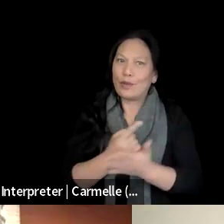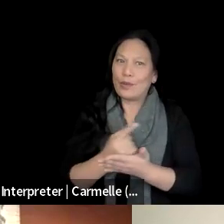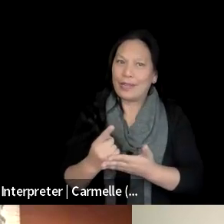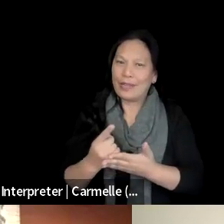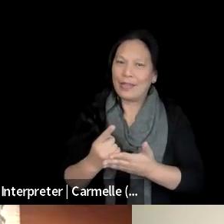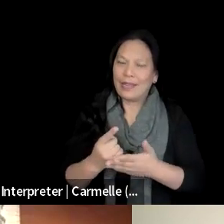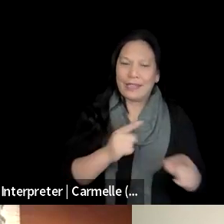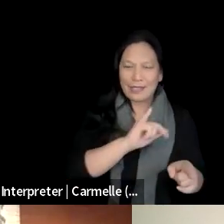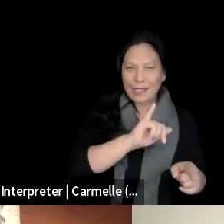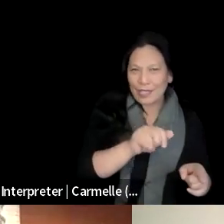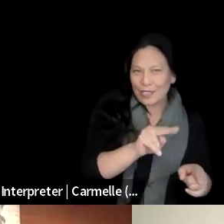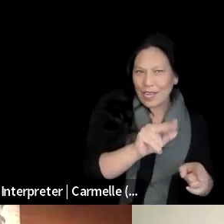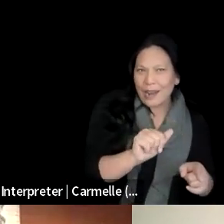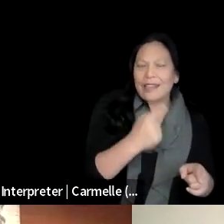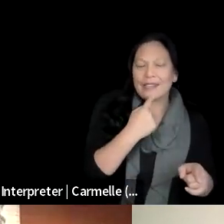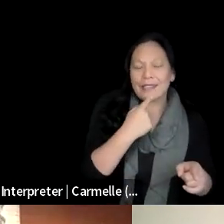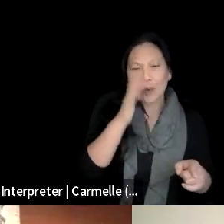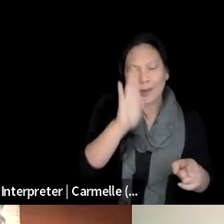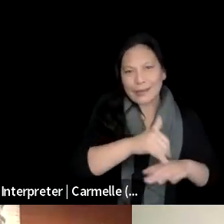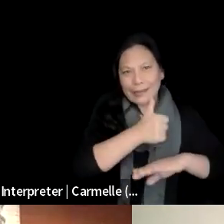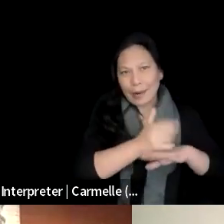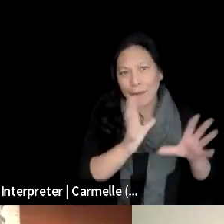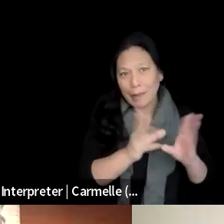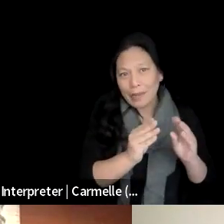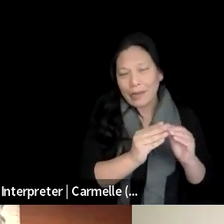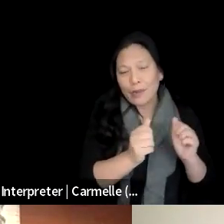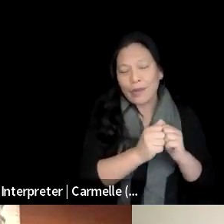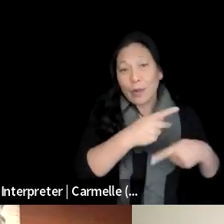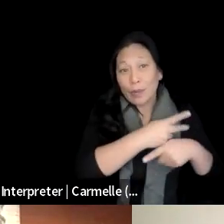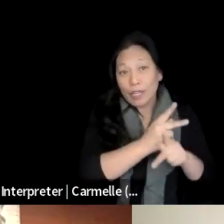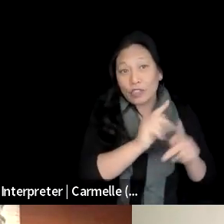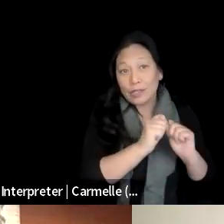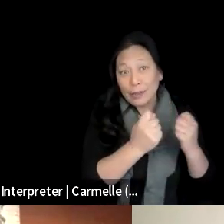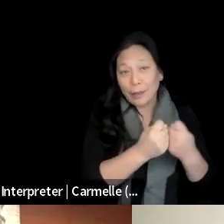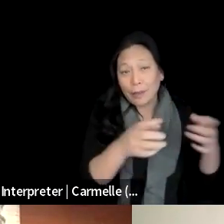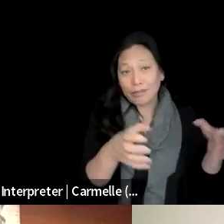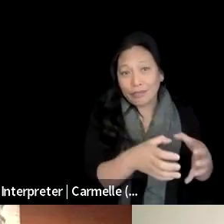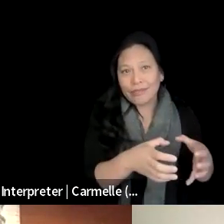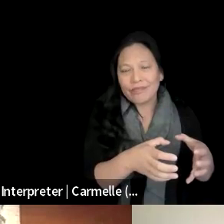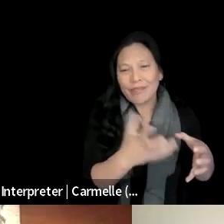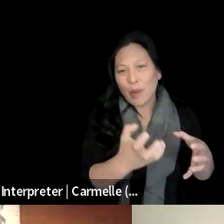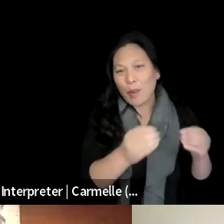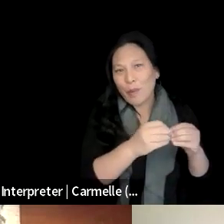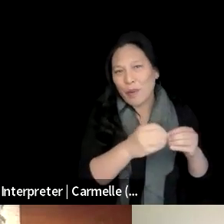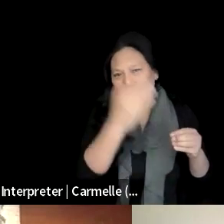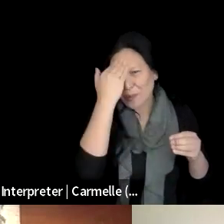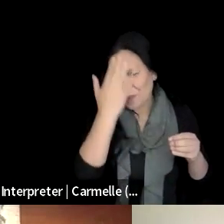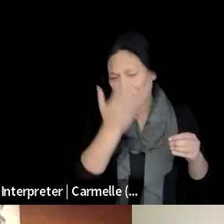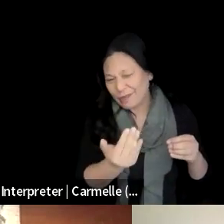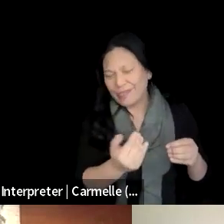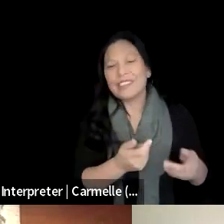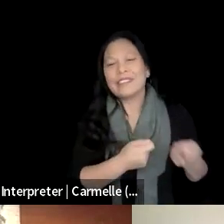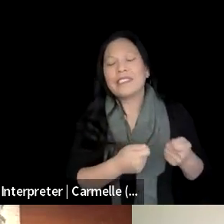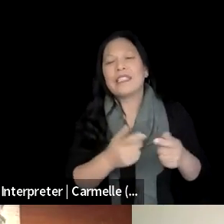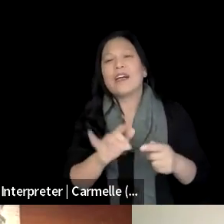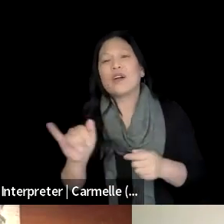Jenna's going to have a working agreement with the production team. I want to hear more about that. And Daryl's going to